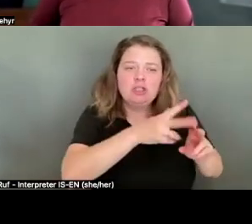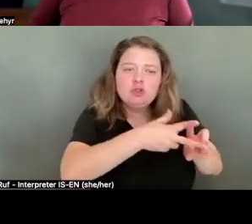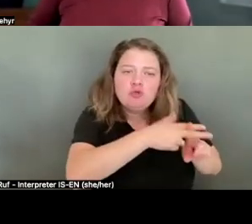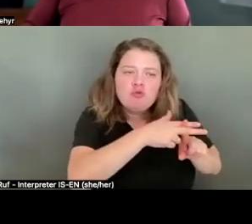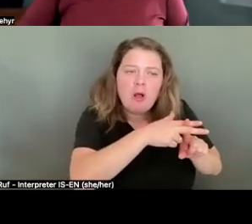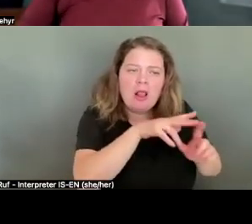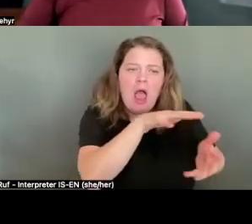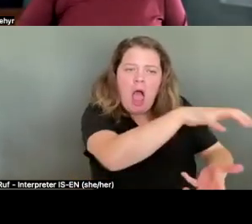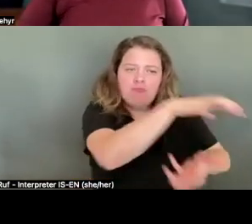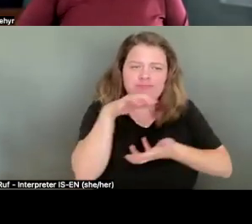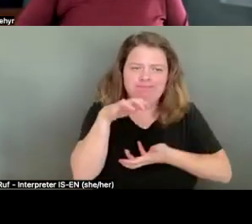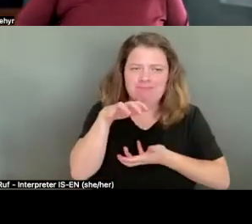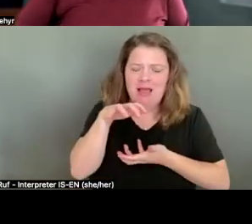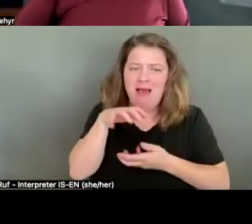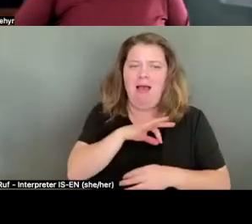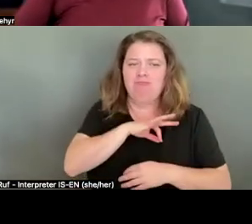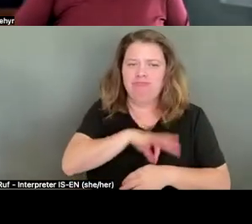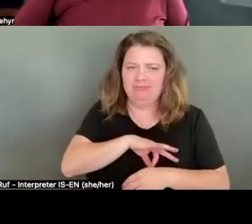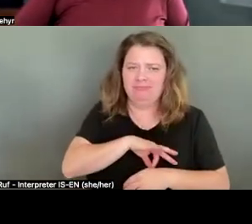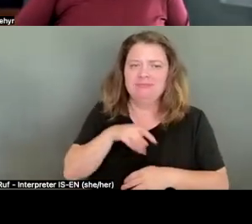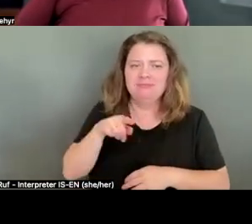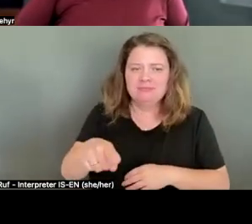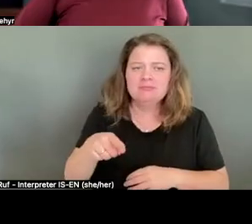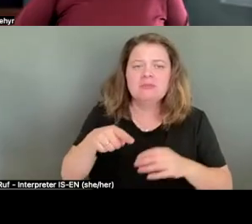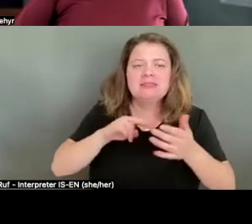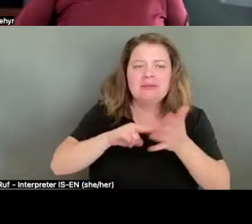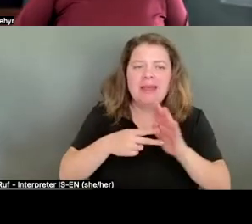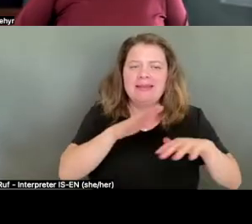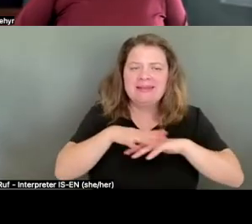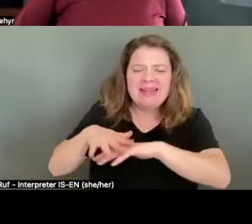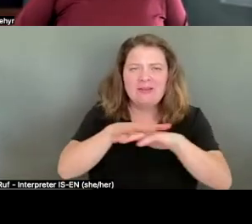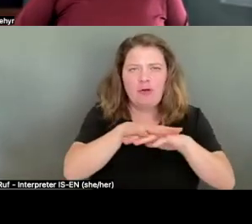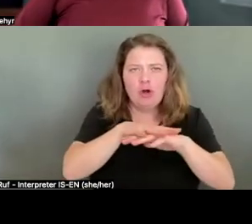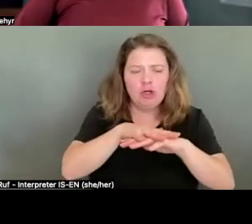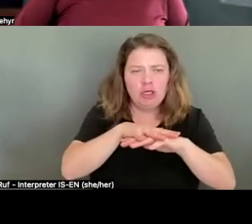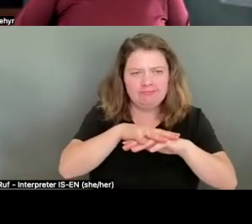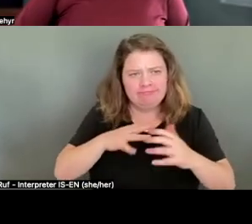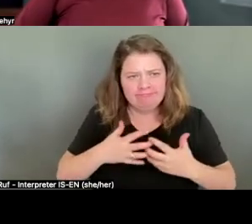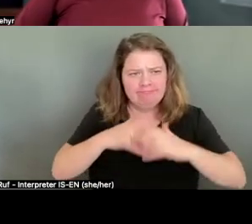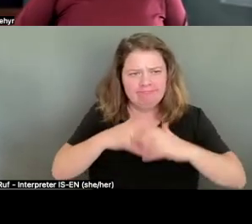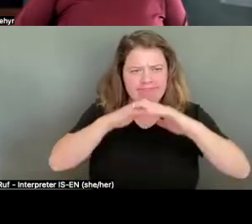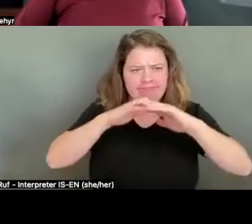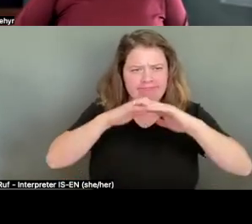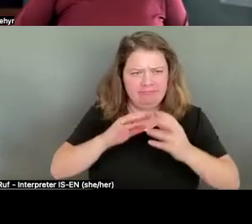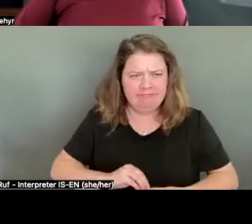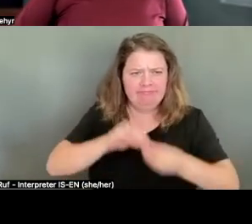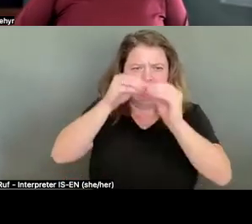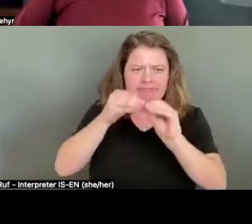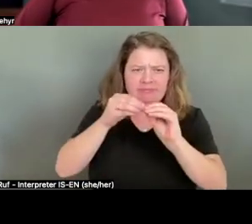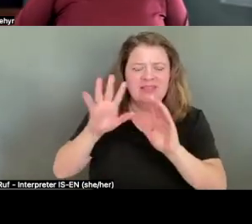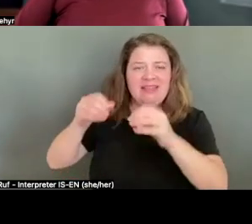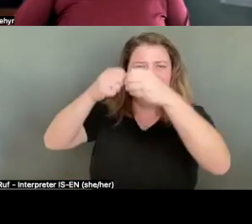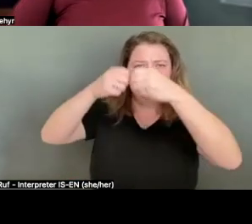and to characterize the structure for ASL and compared this with English networks.